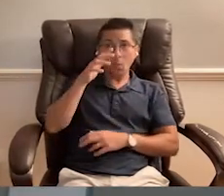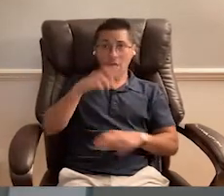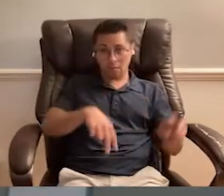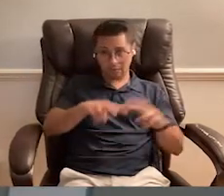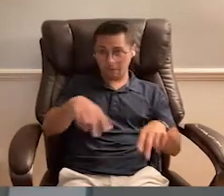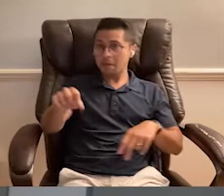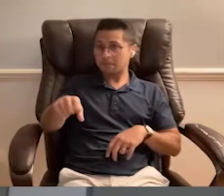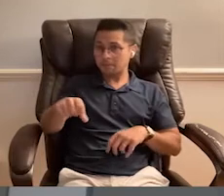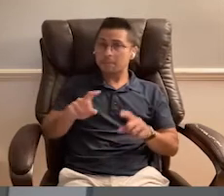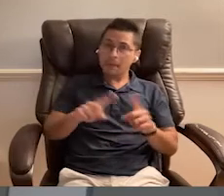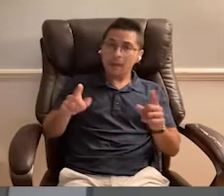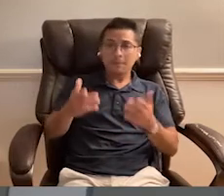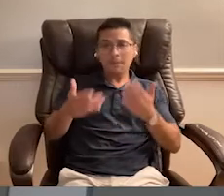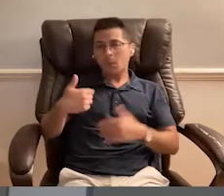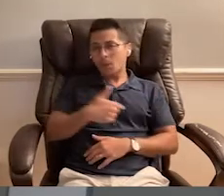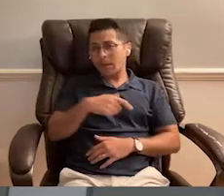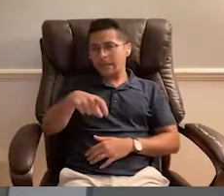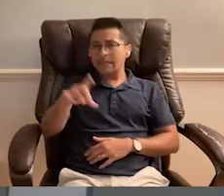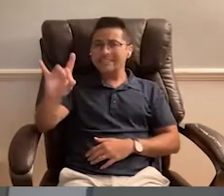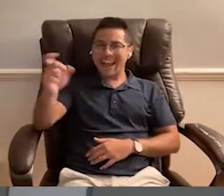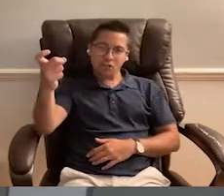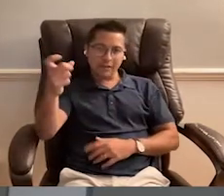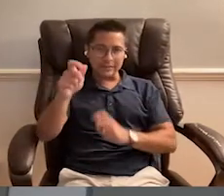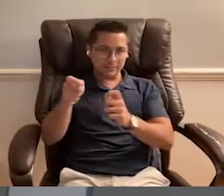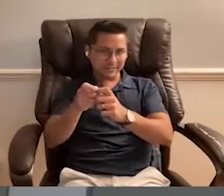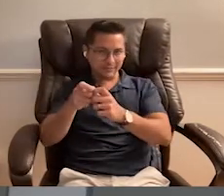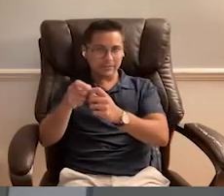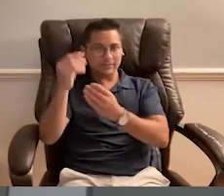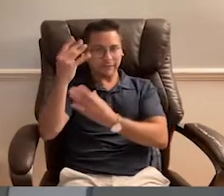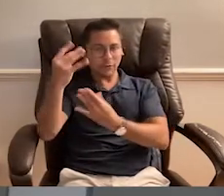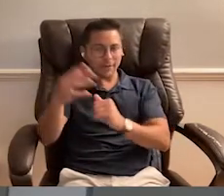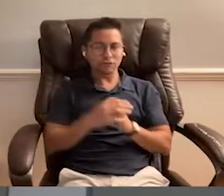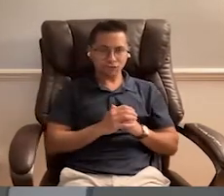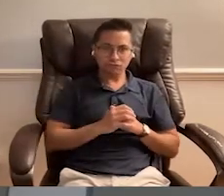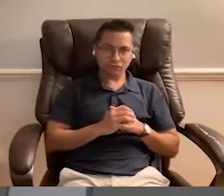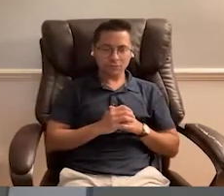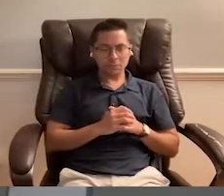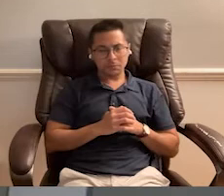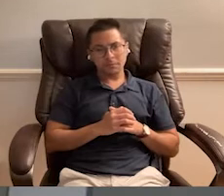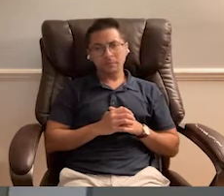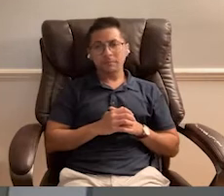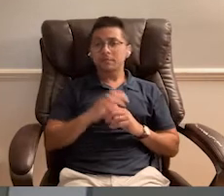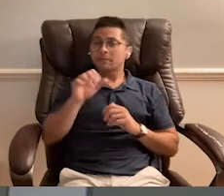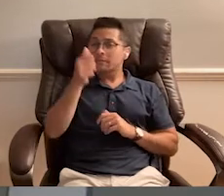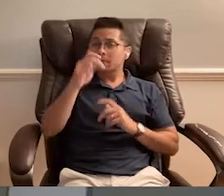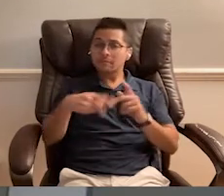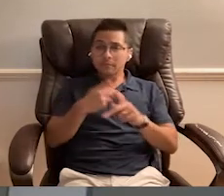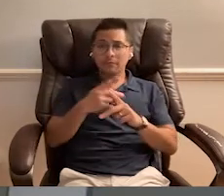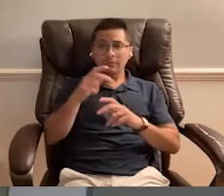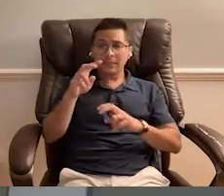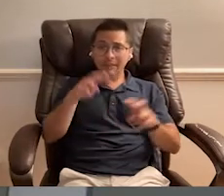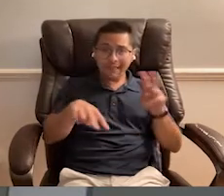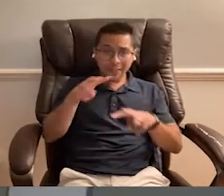That is part of the documentation that we will look at, but we may need some diagnostic specific information. But we'll